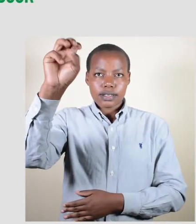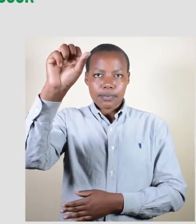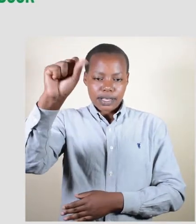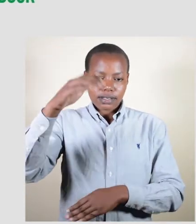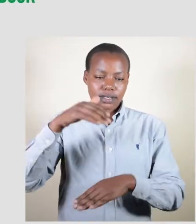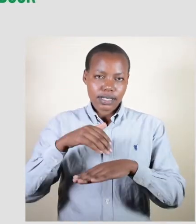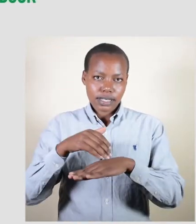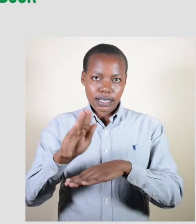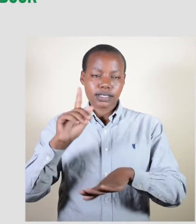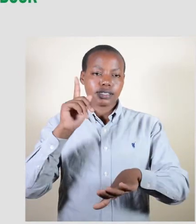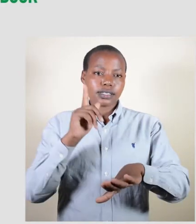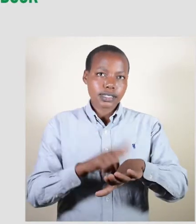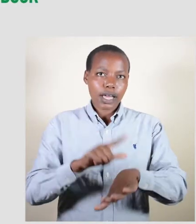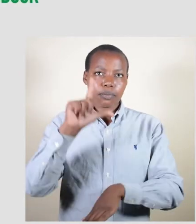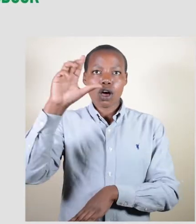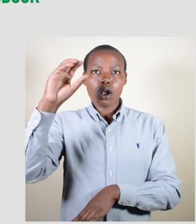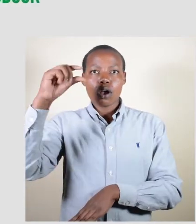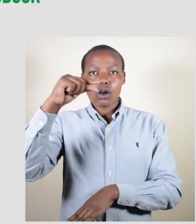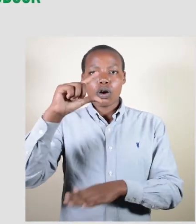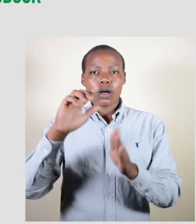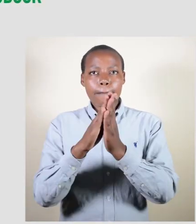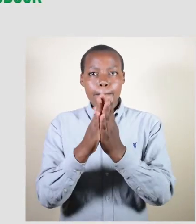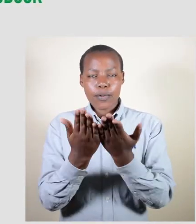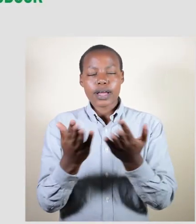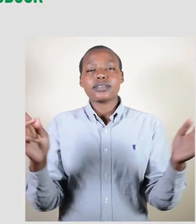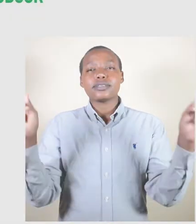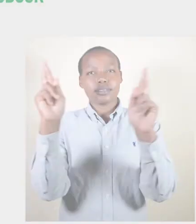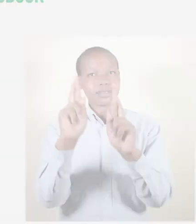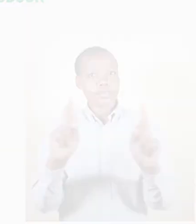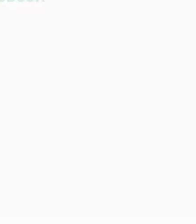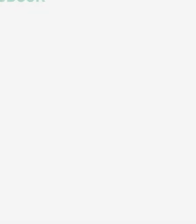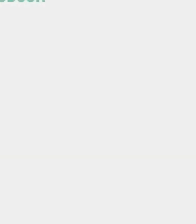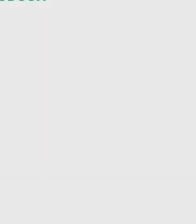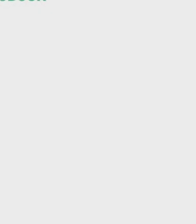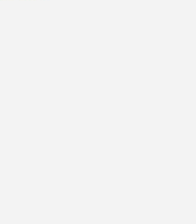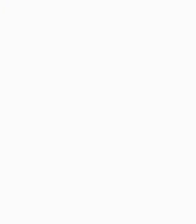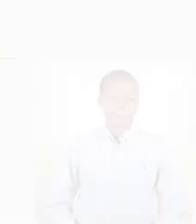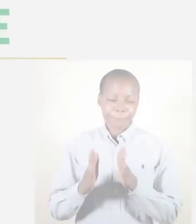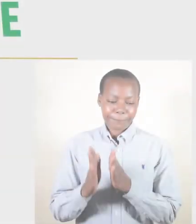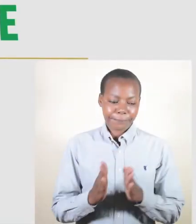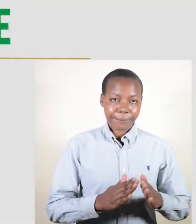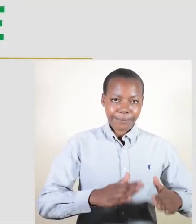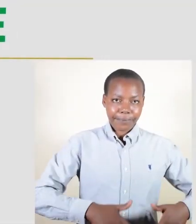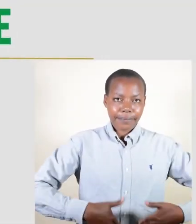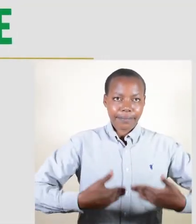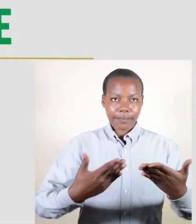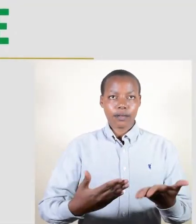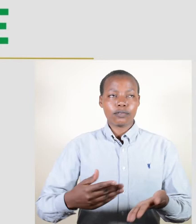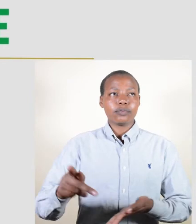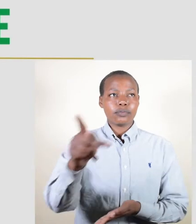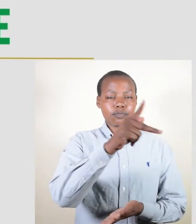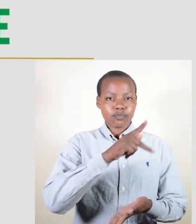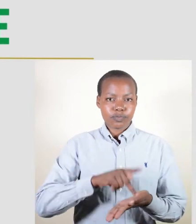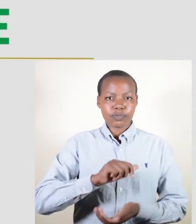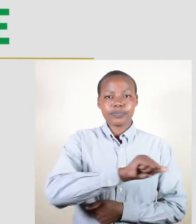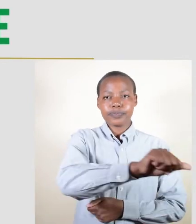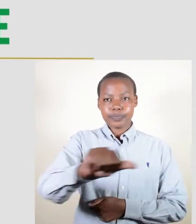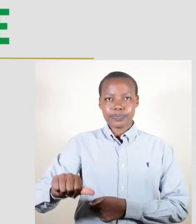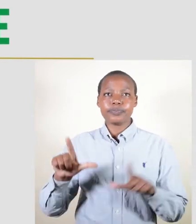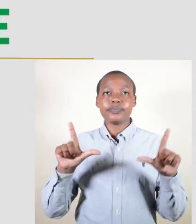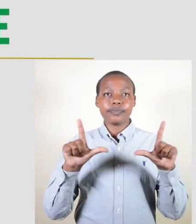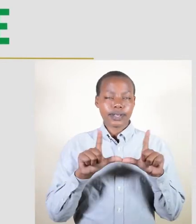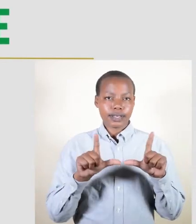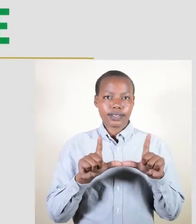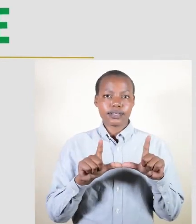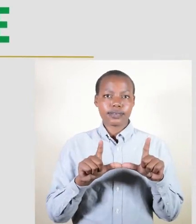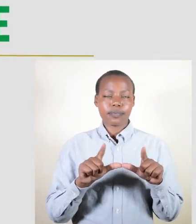logbook. An SMS notification will be sent once logbook is ready. Processing and issuance of